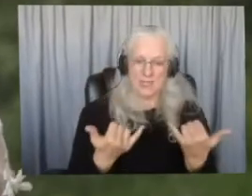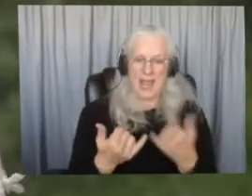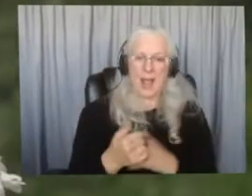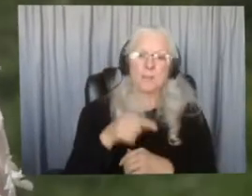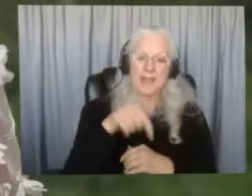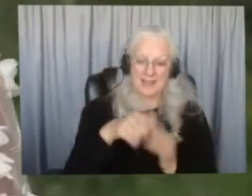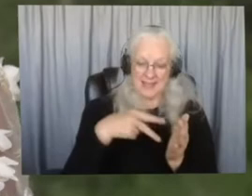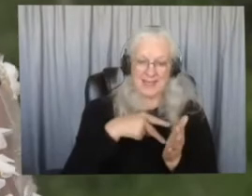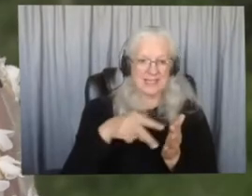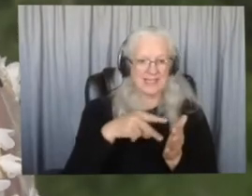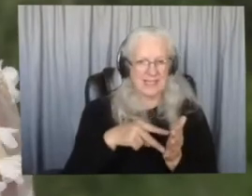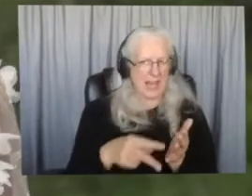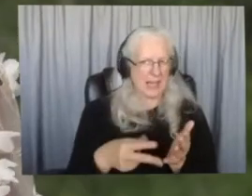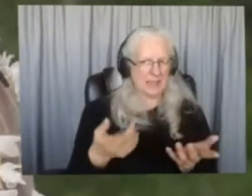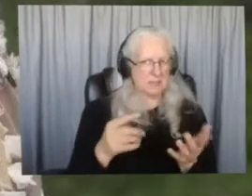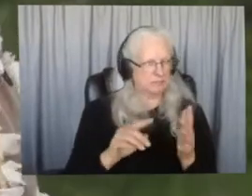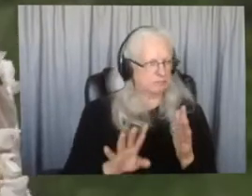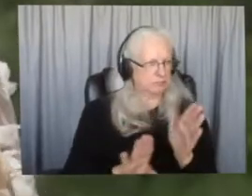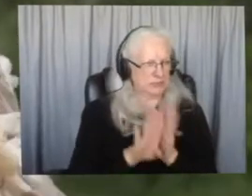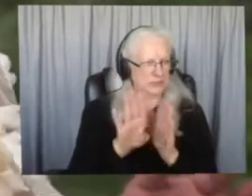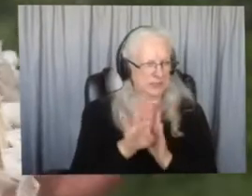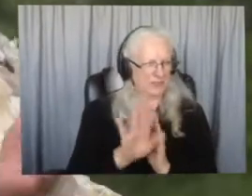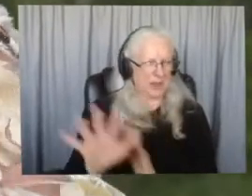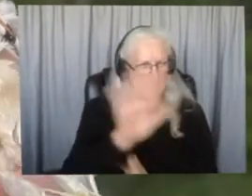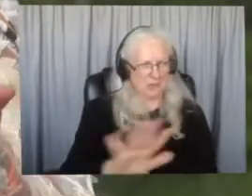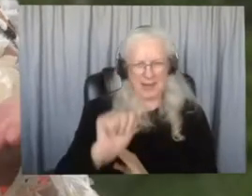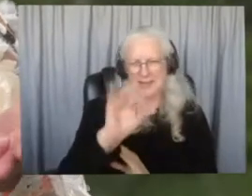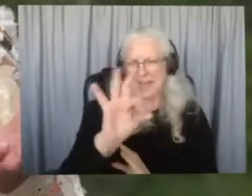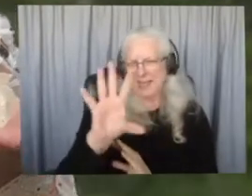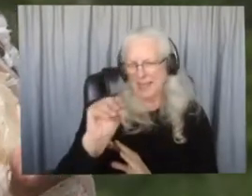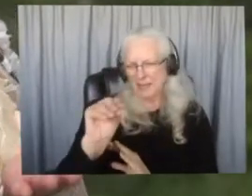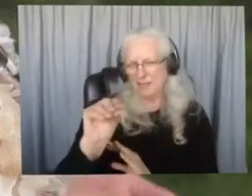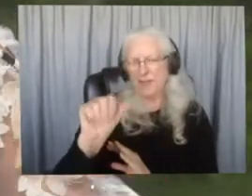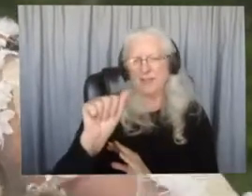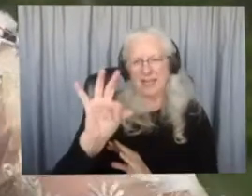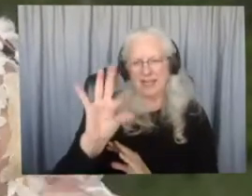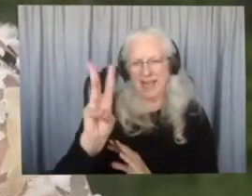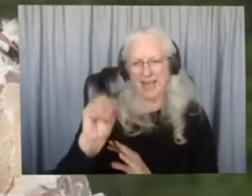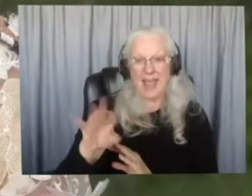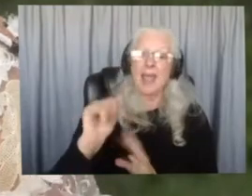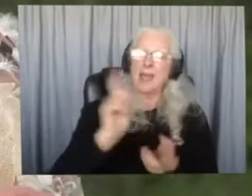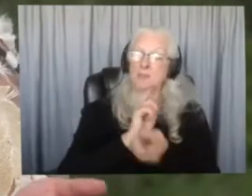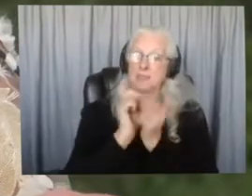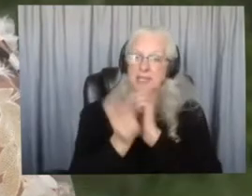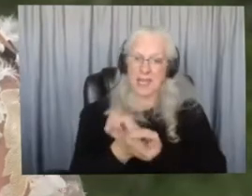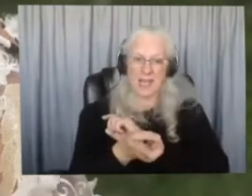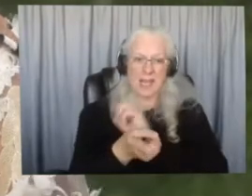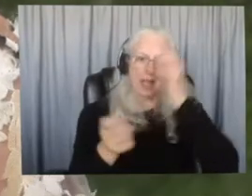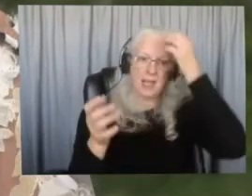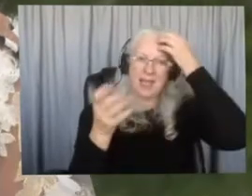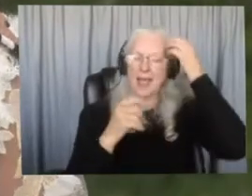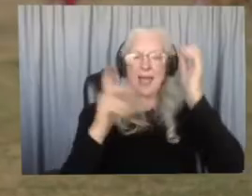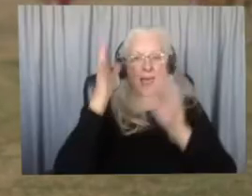like the 50s, 60s. And it was the evolution of the men's traditional dance, which is like a